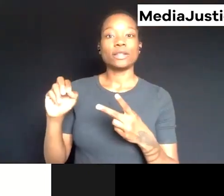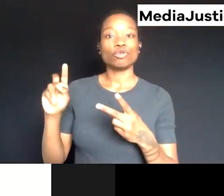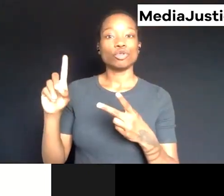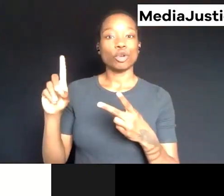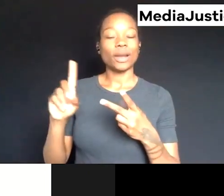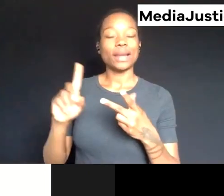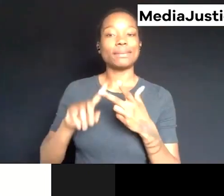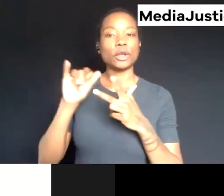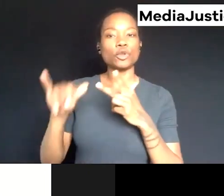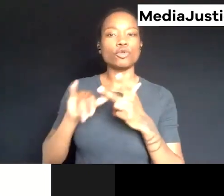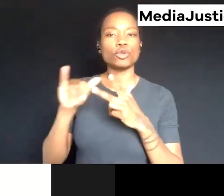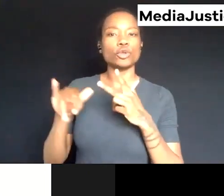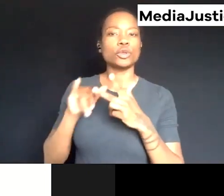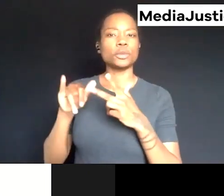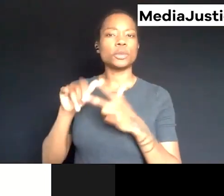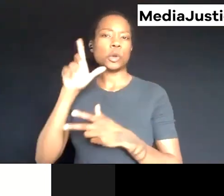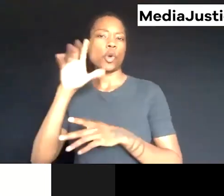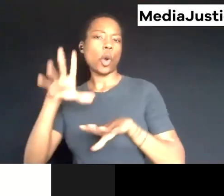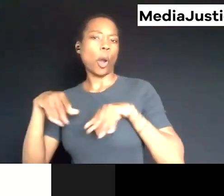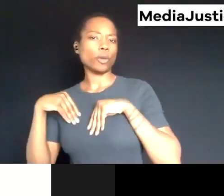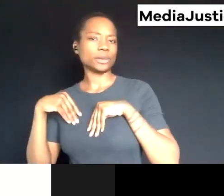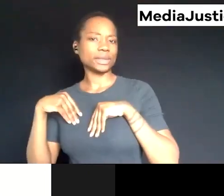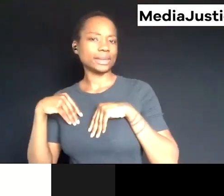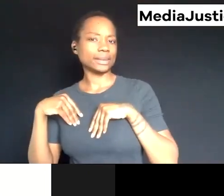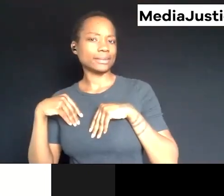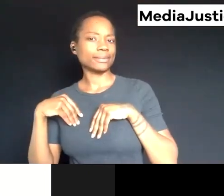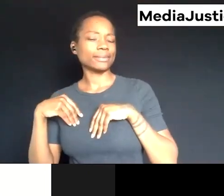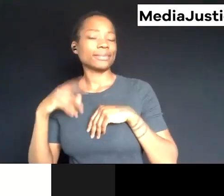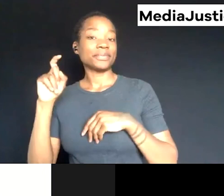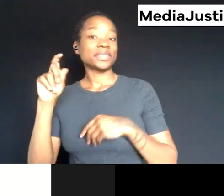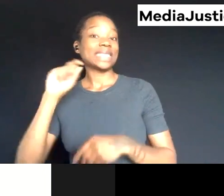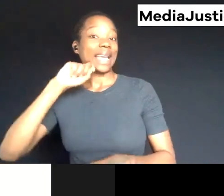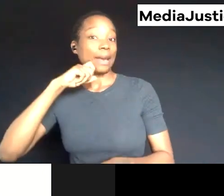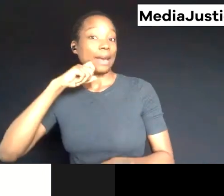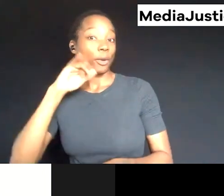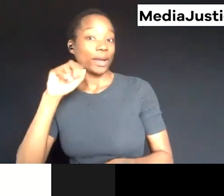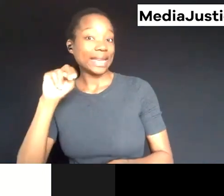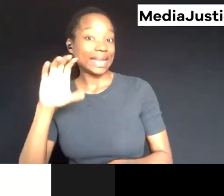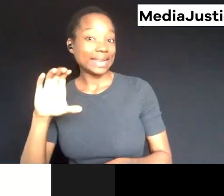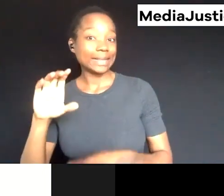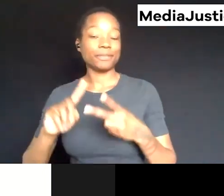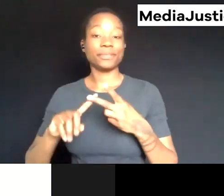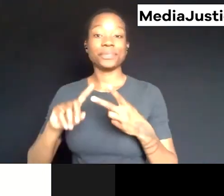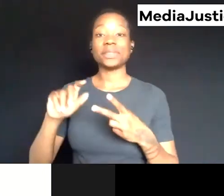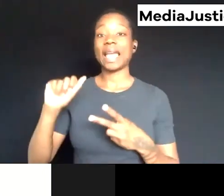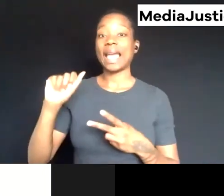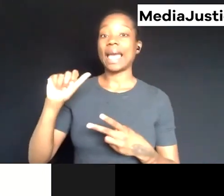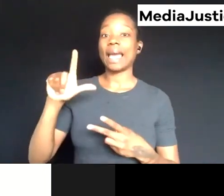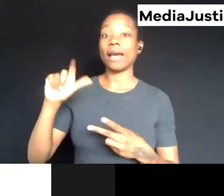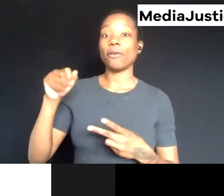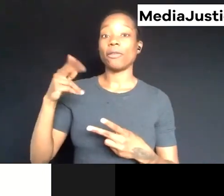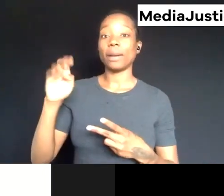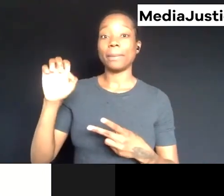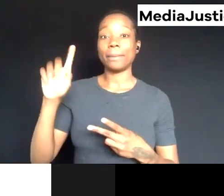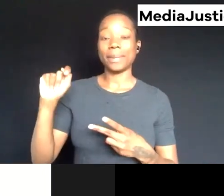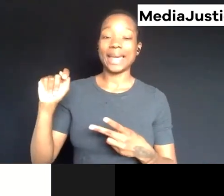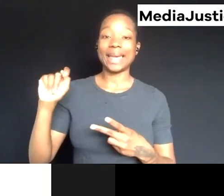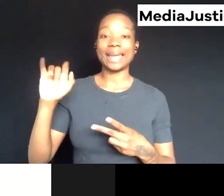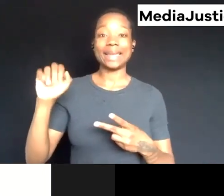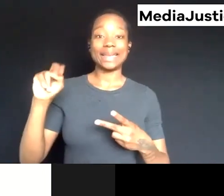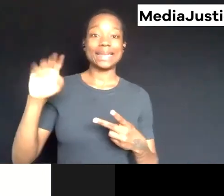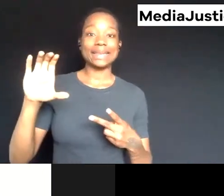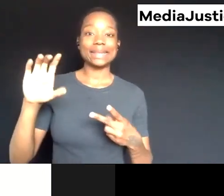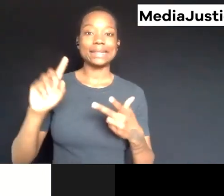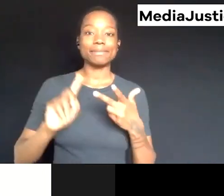it Apple Inc.? Is it Alphabet Inc.? Is it Facebook? And you have about